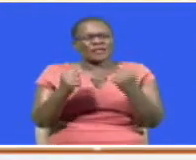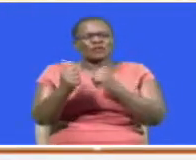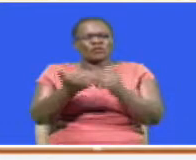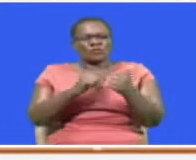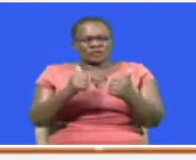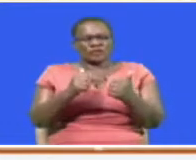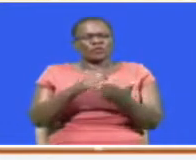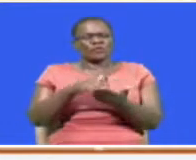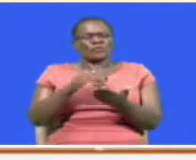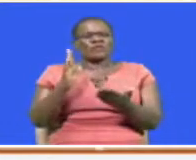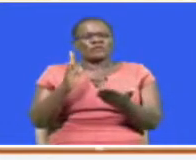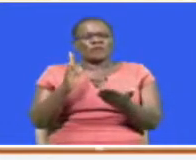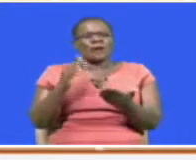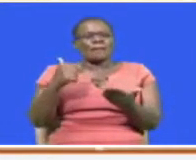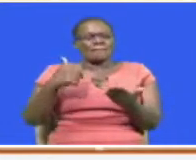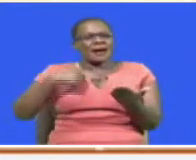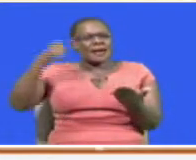So